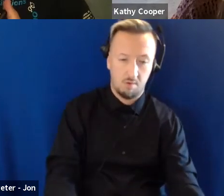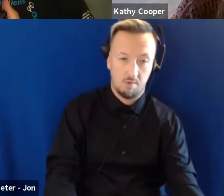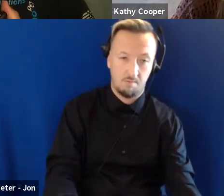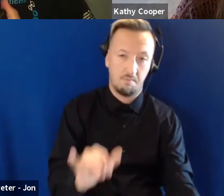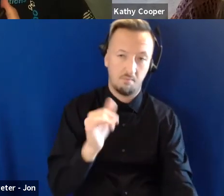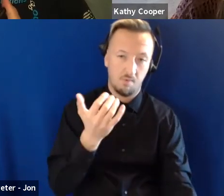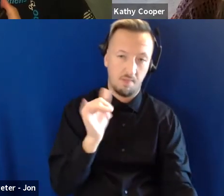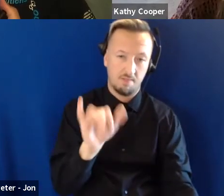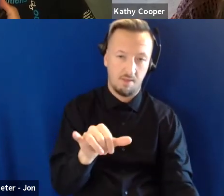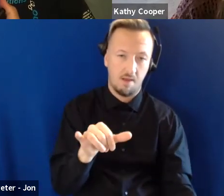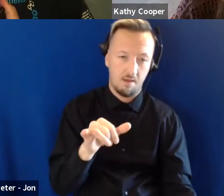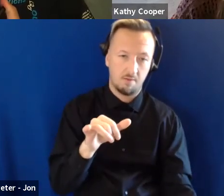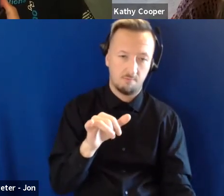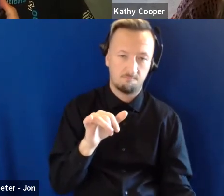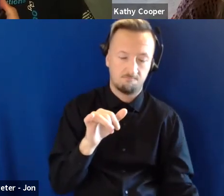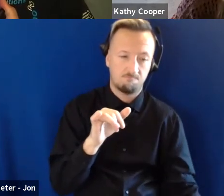that's,